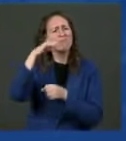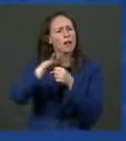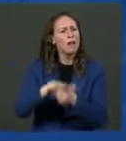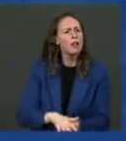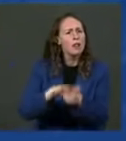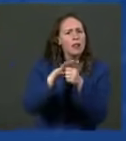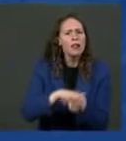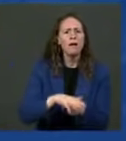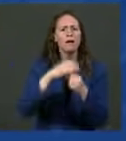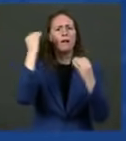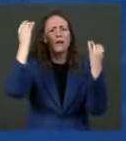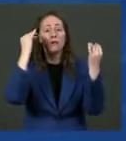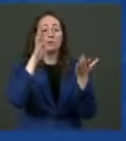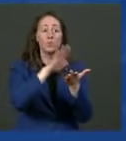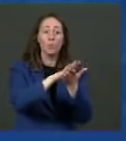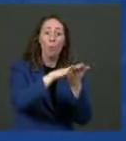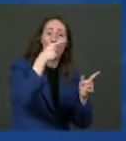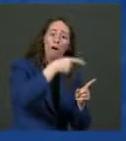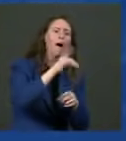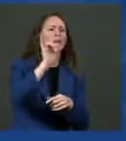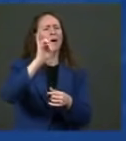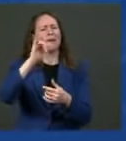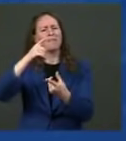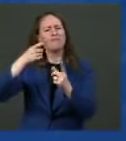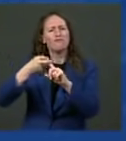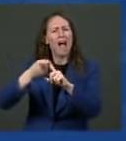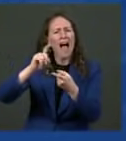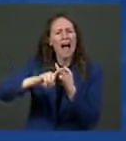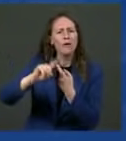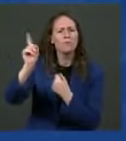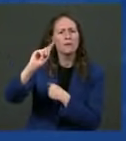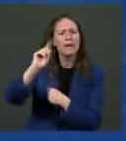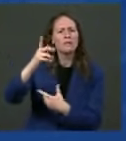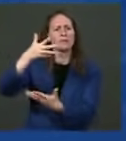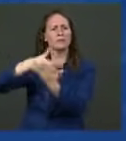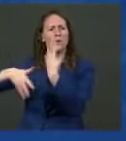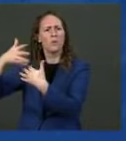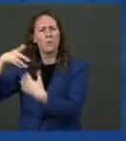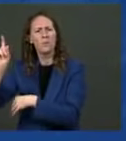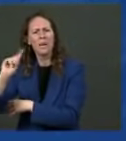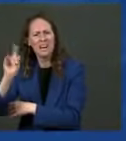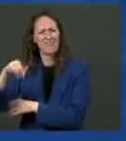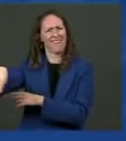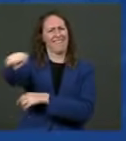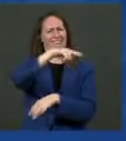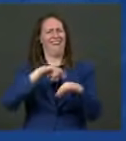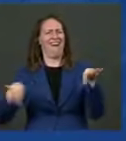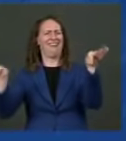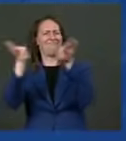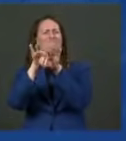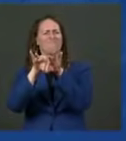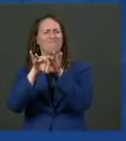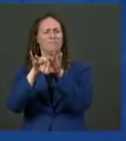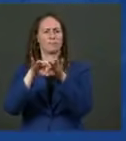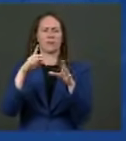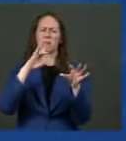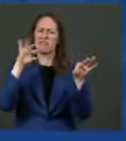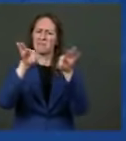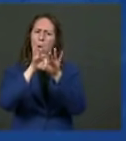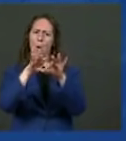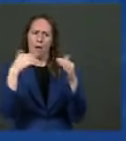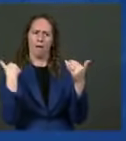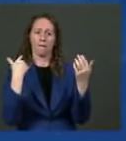the friendship and the socialization that may be equally as consequential. You know, it's access to critical services like meals,